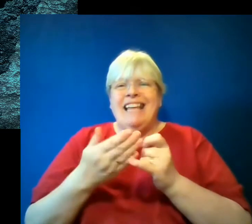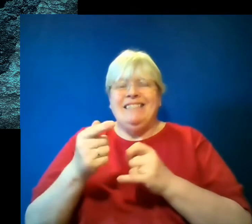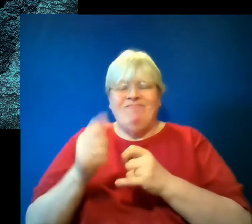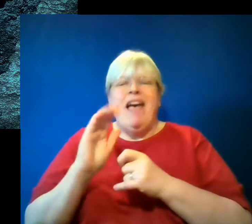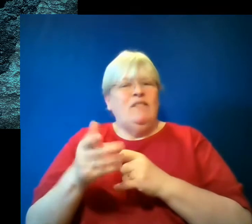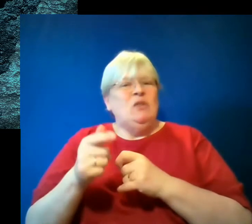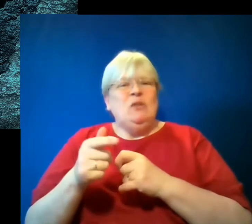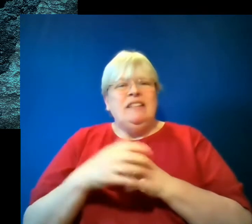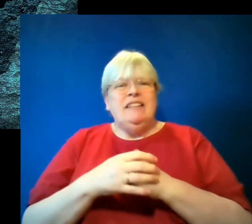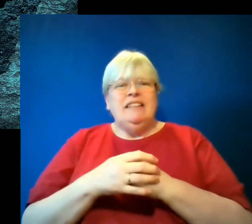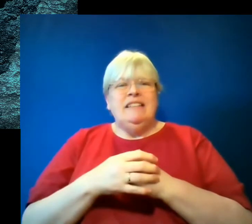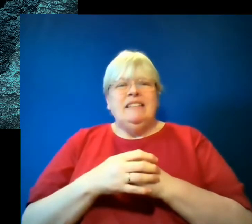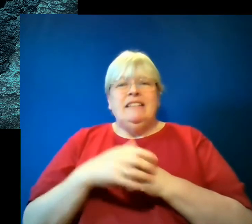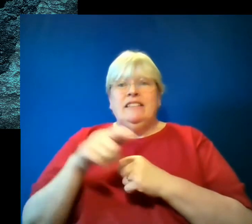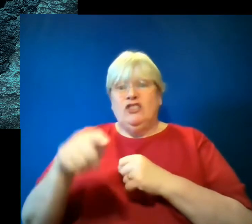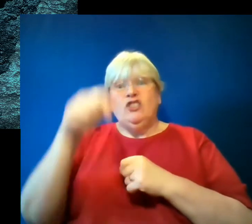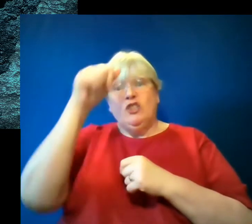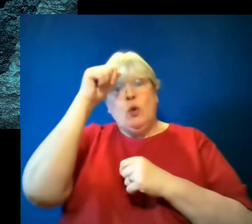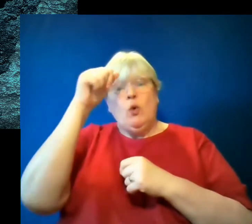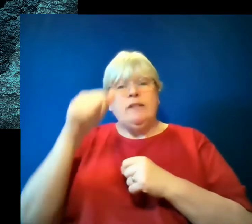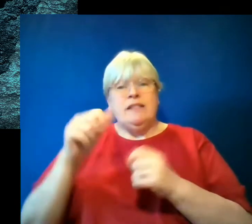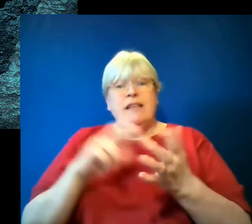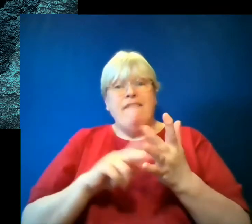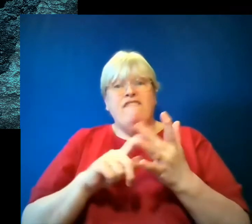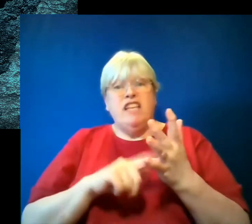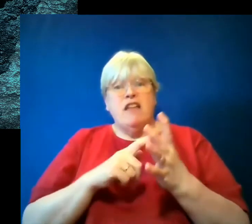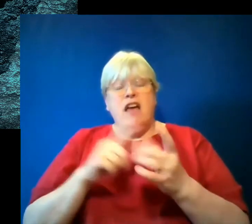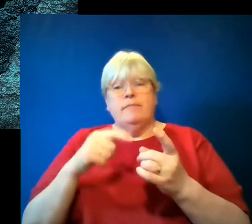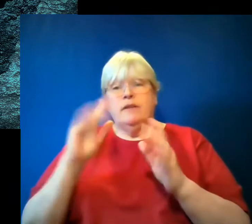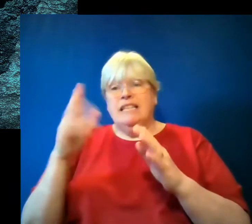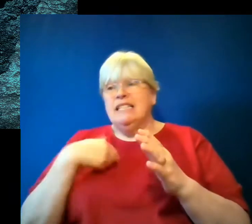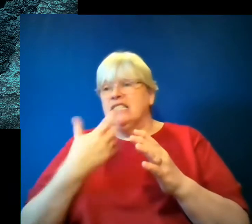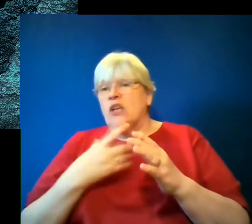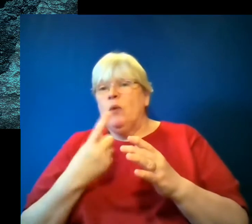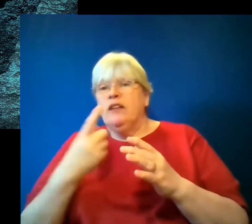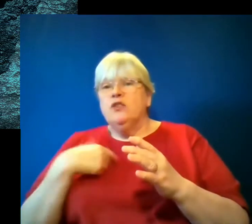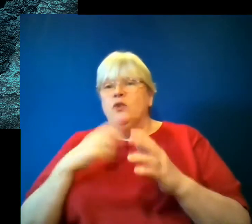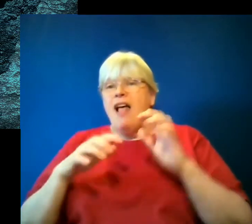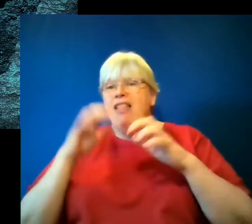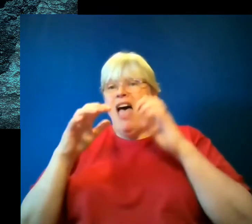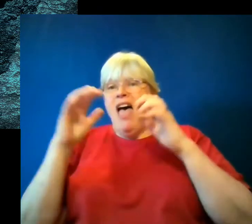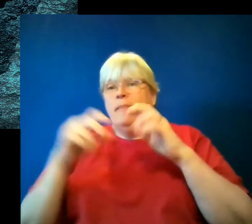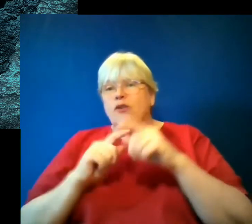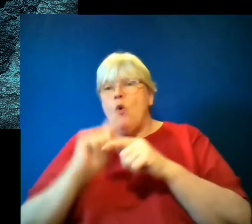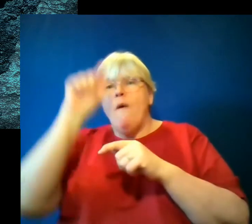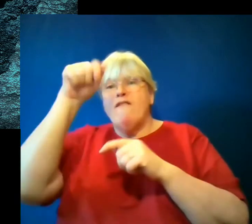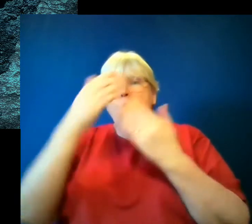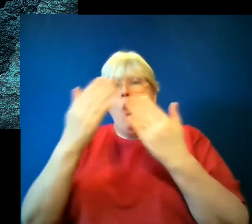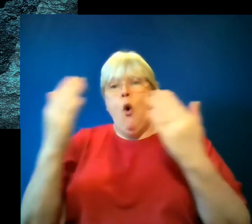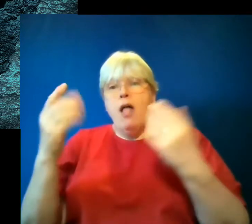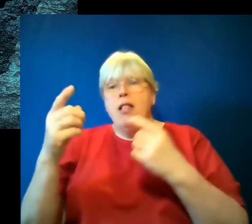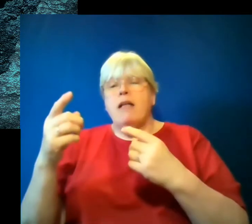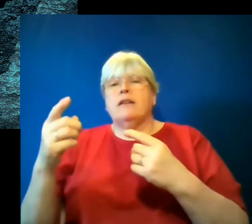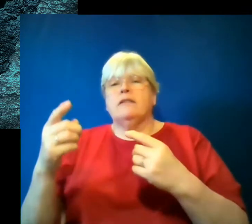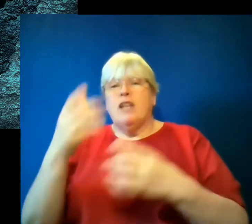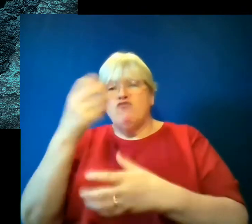twist. And so she knows that she'll need someone to get up and over a wall. So somebody who's good with heights and with